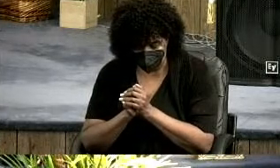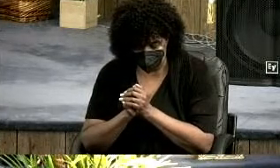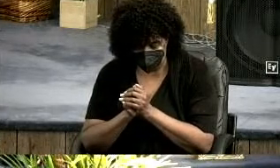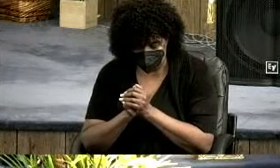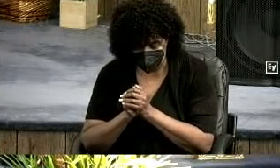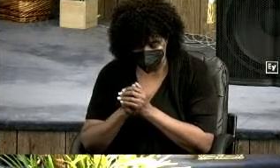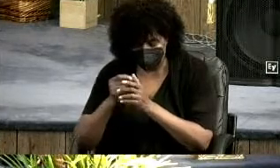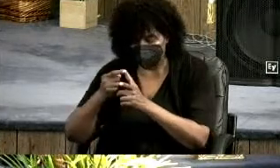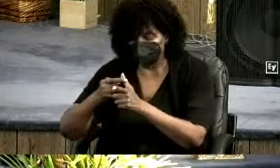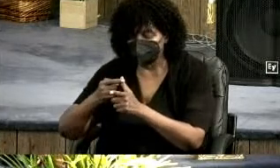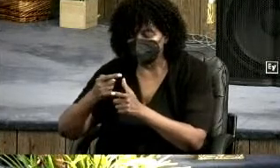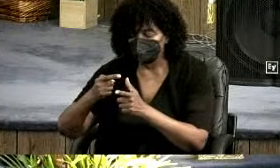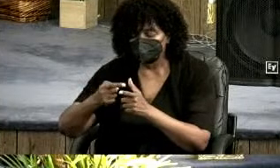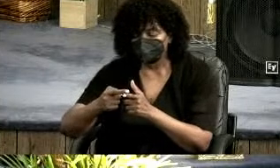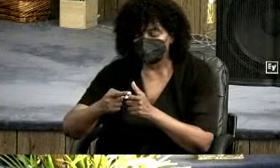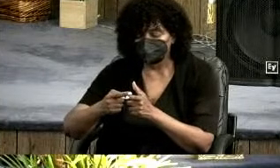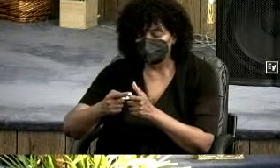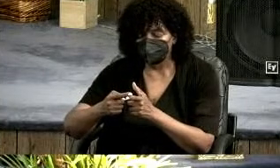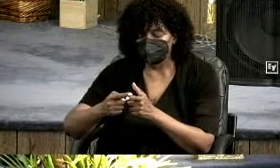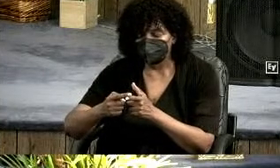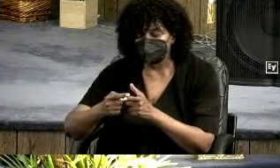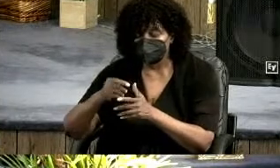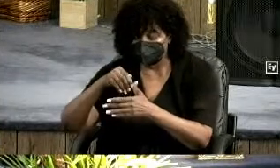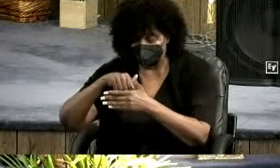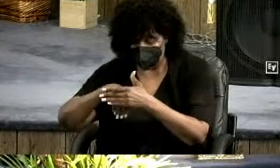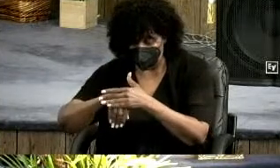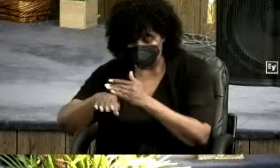But in God's wisdom,